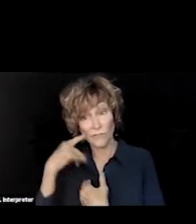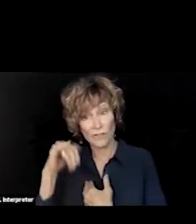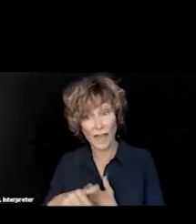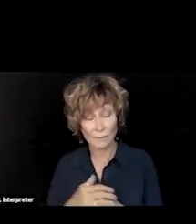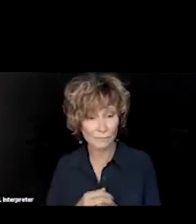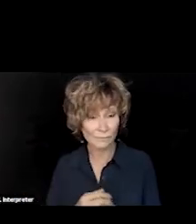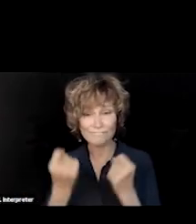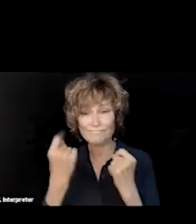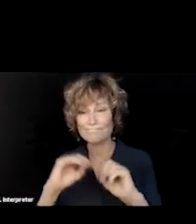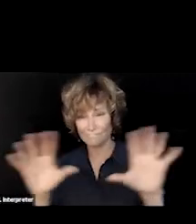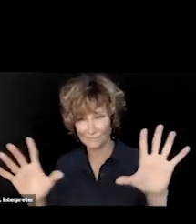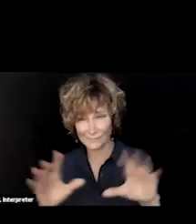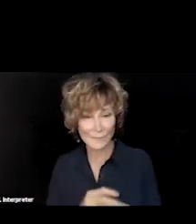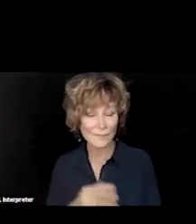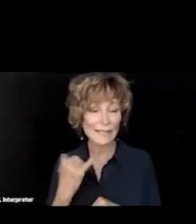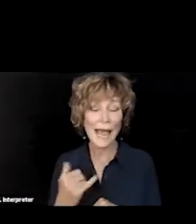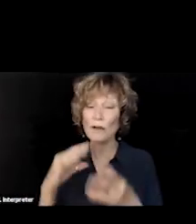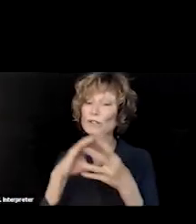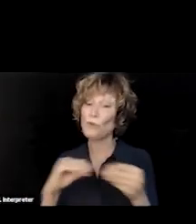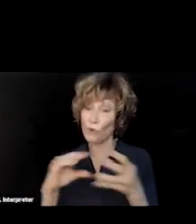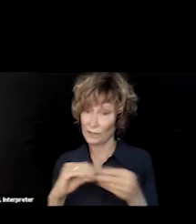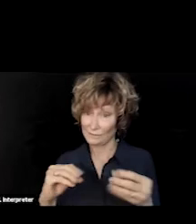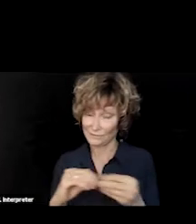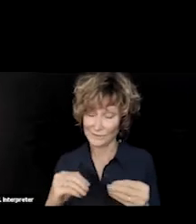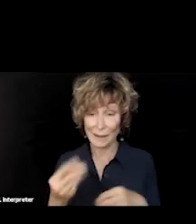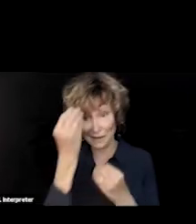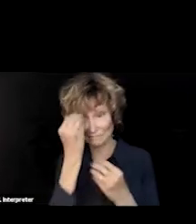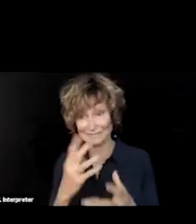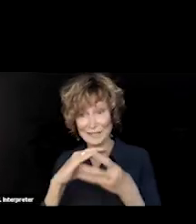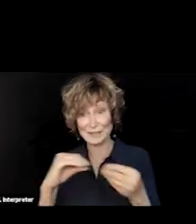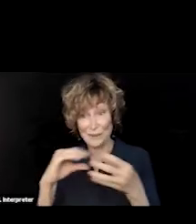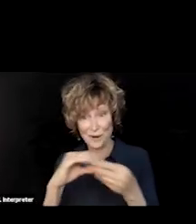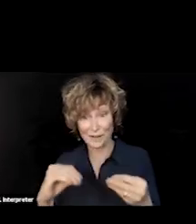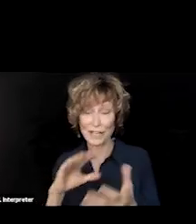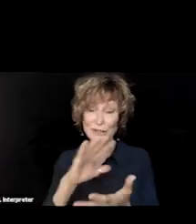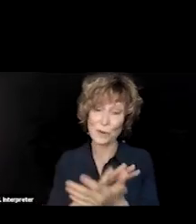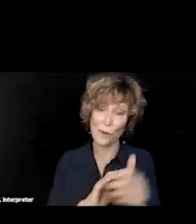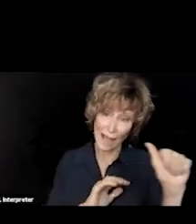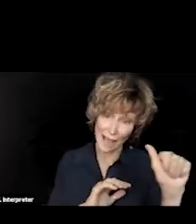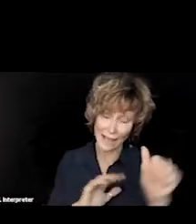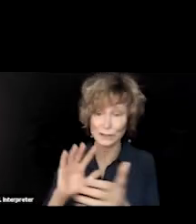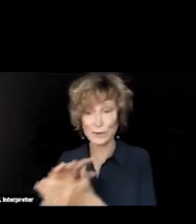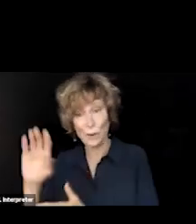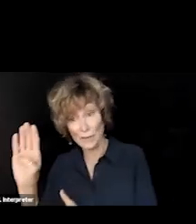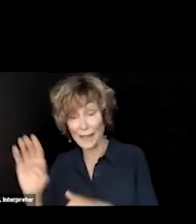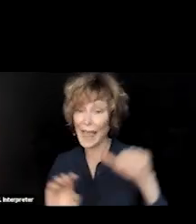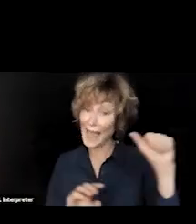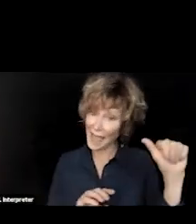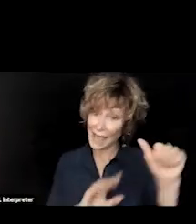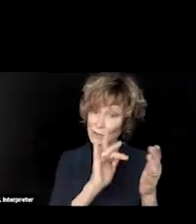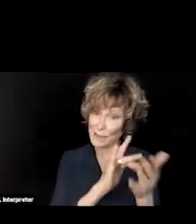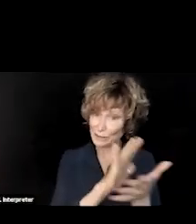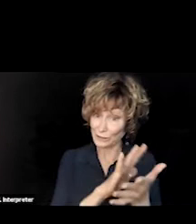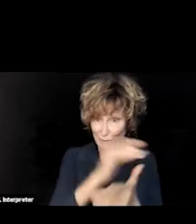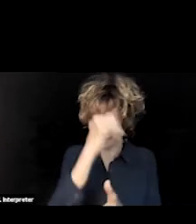Let me illustrate with a story. I'm going to tell a story of School A and School B. School A was the middle school my